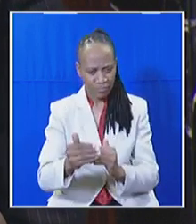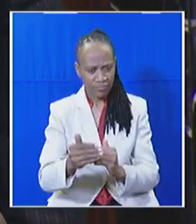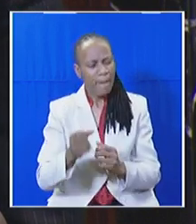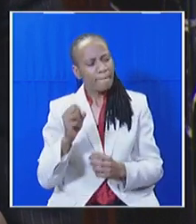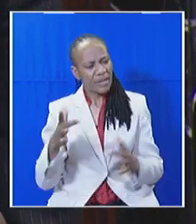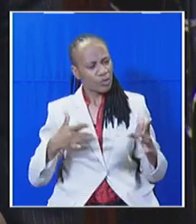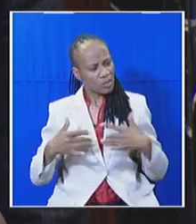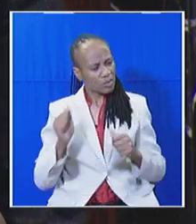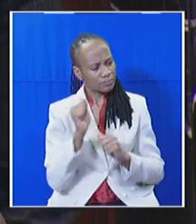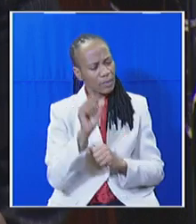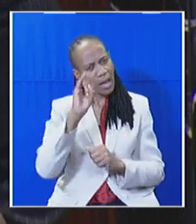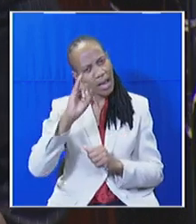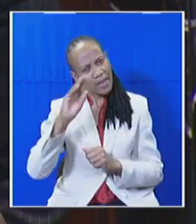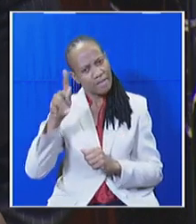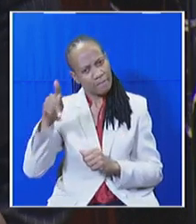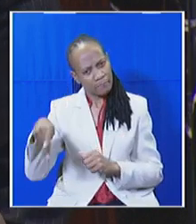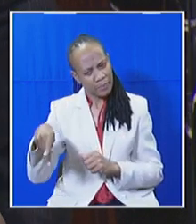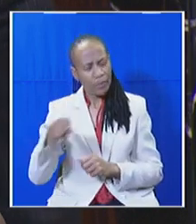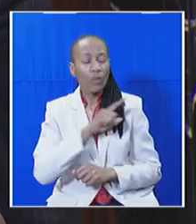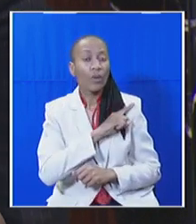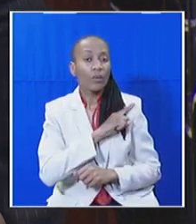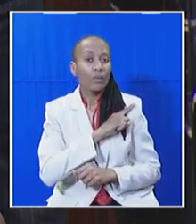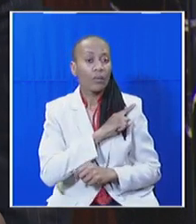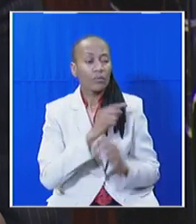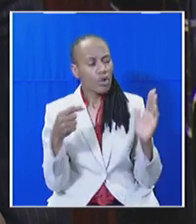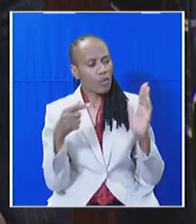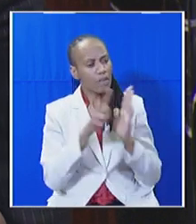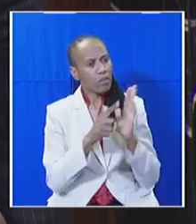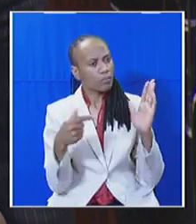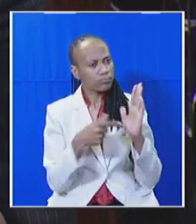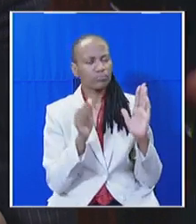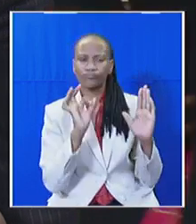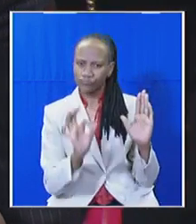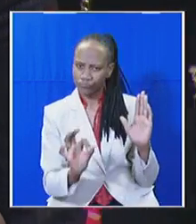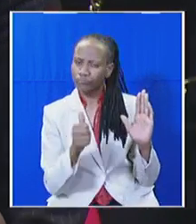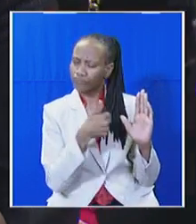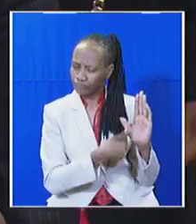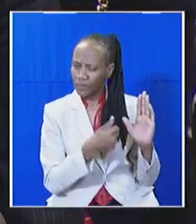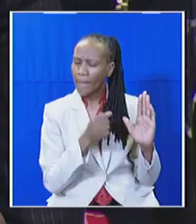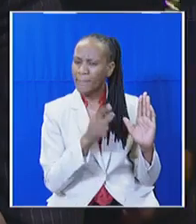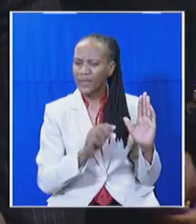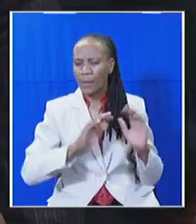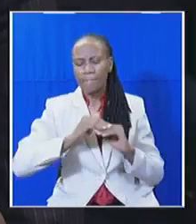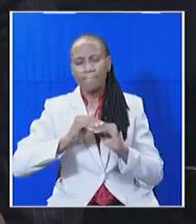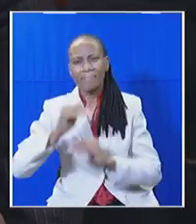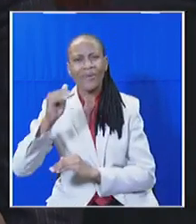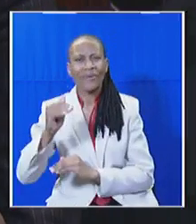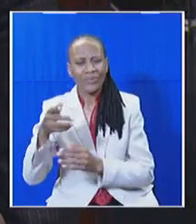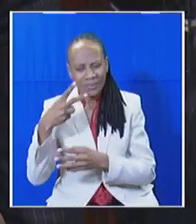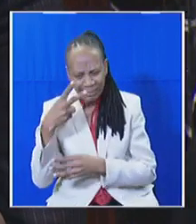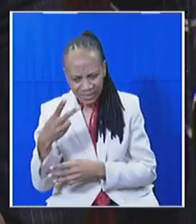is that in spite of the legislation you referred to, this year we still